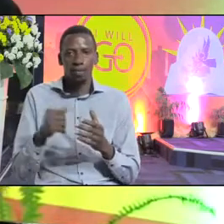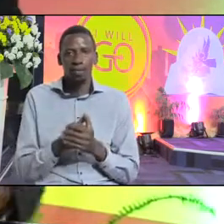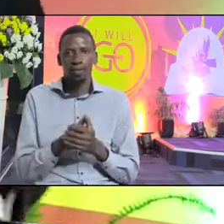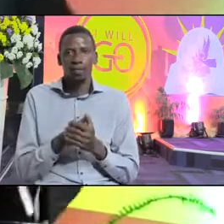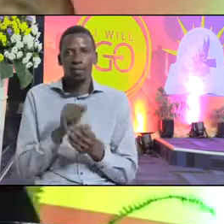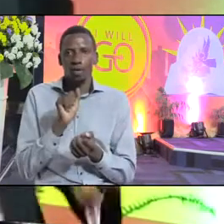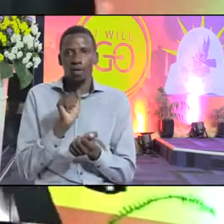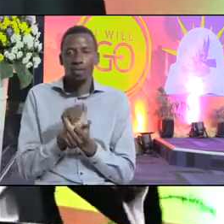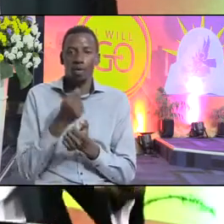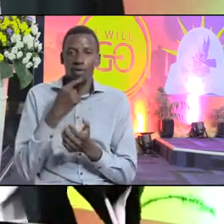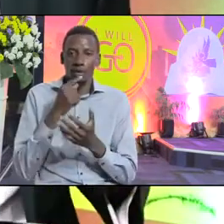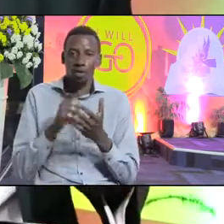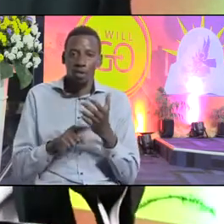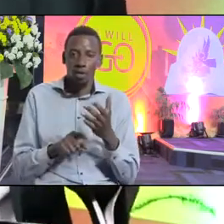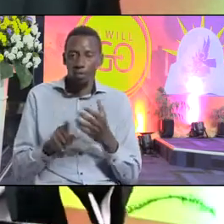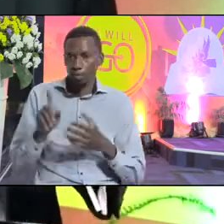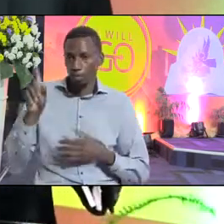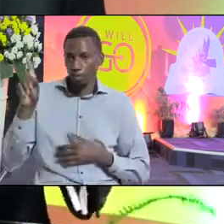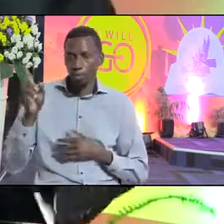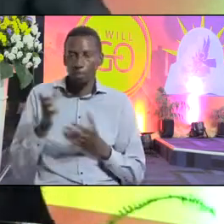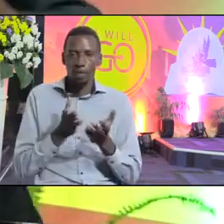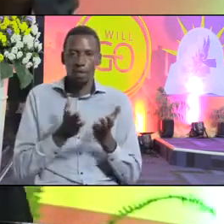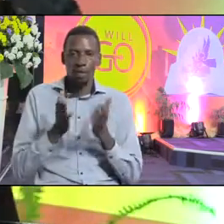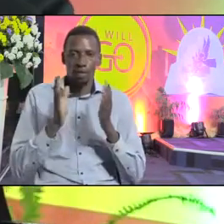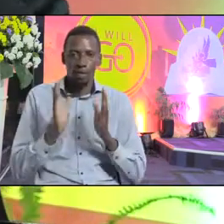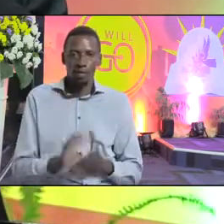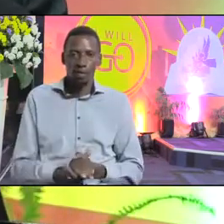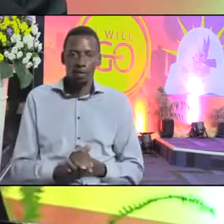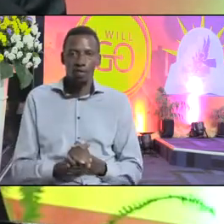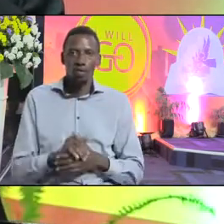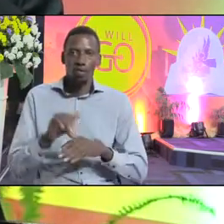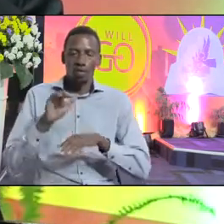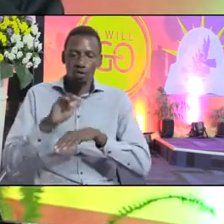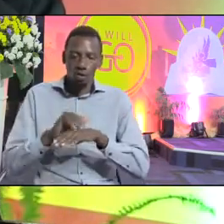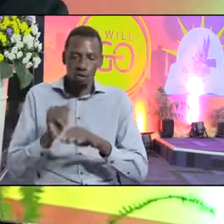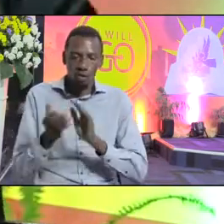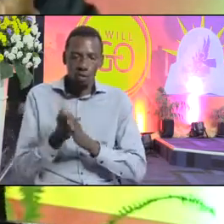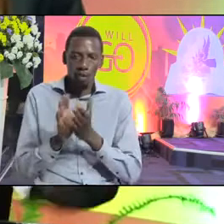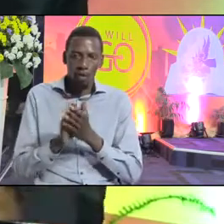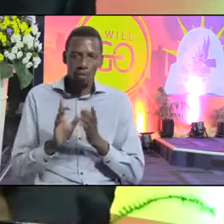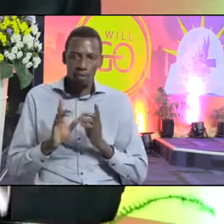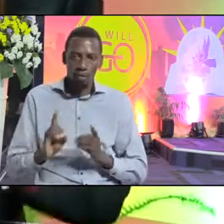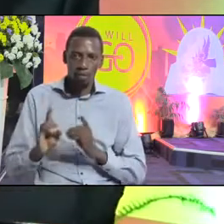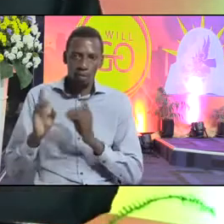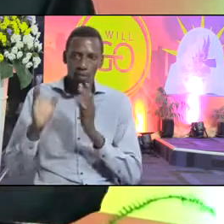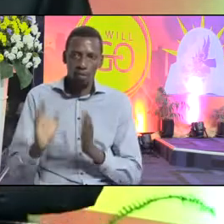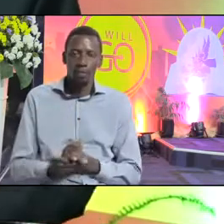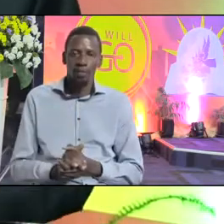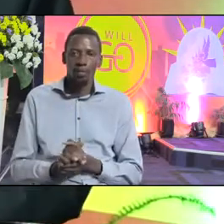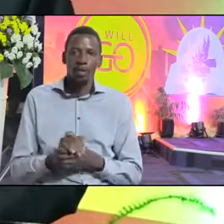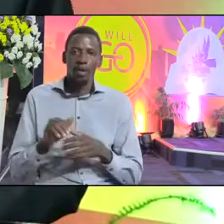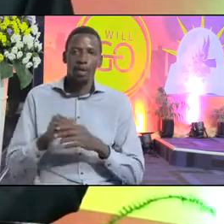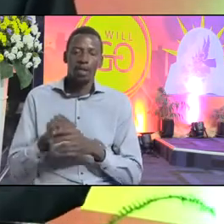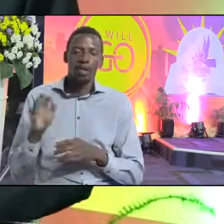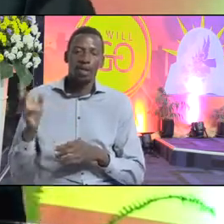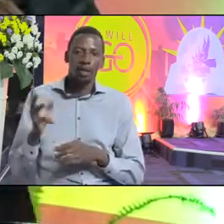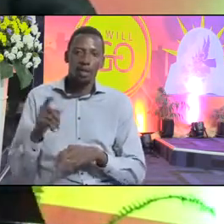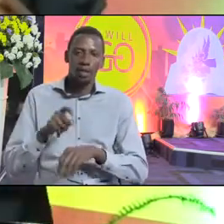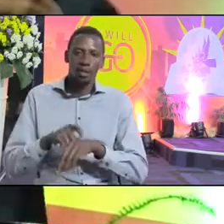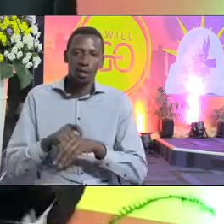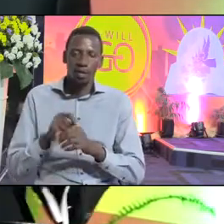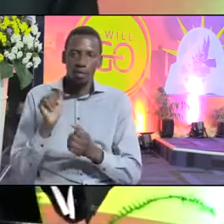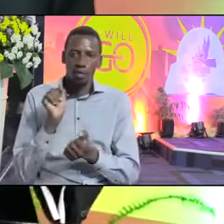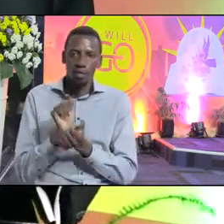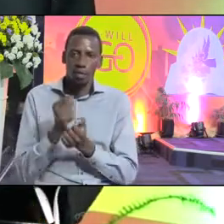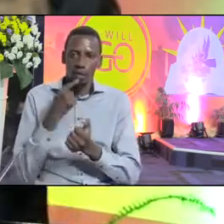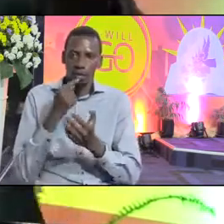Paul says, I'm a servant, called to be an apostle. And in the third instance, Paul says, I